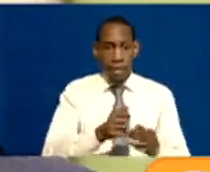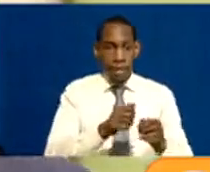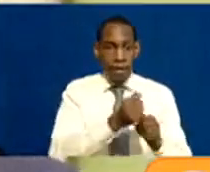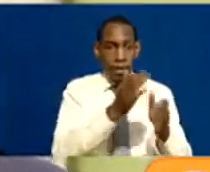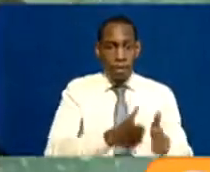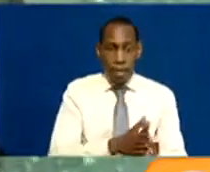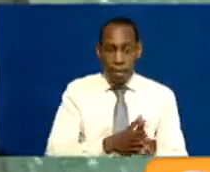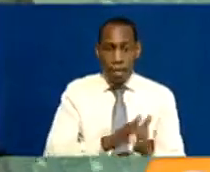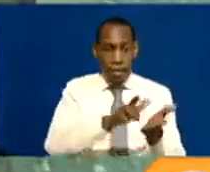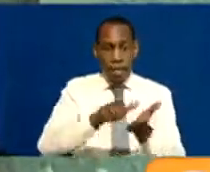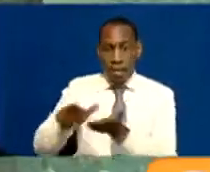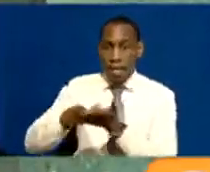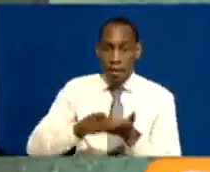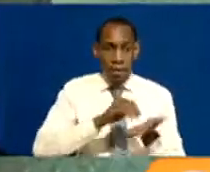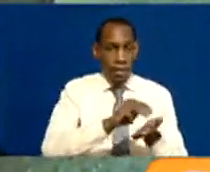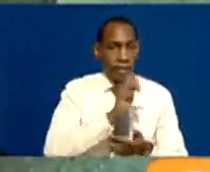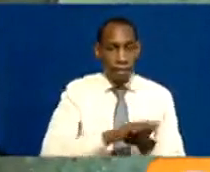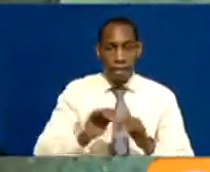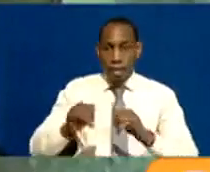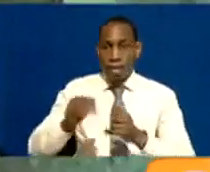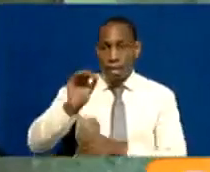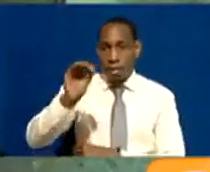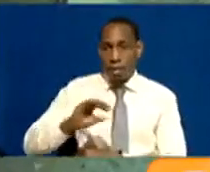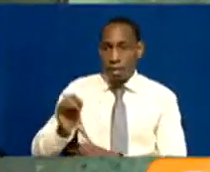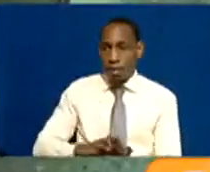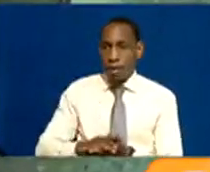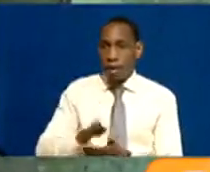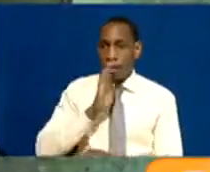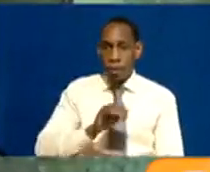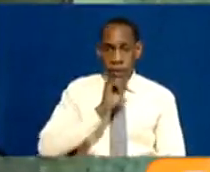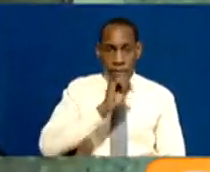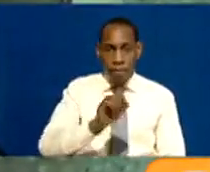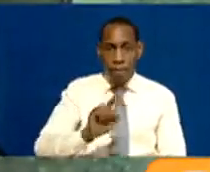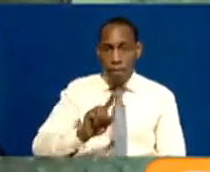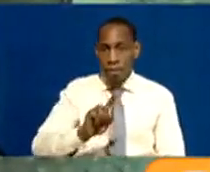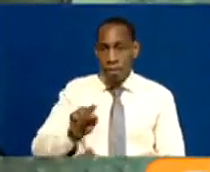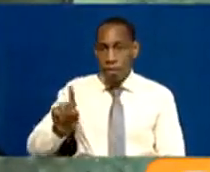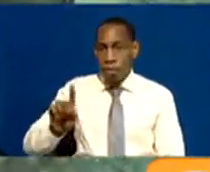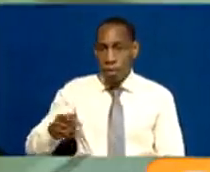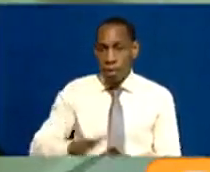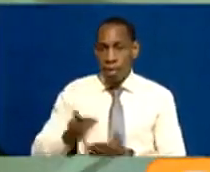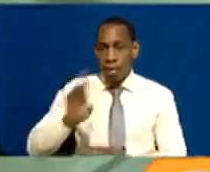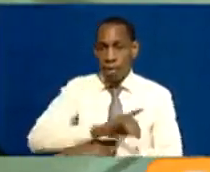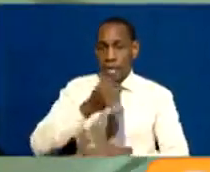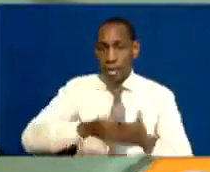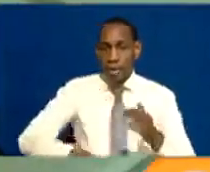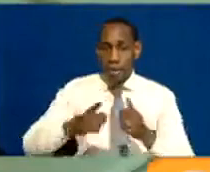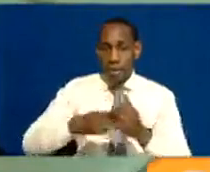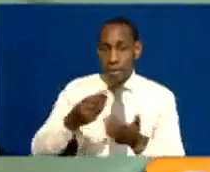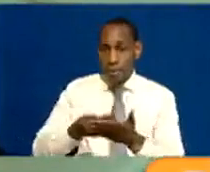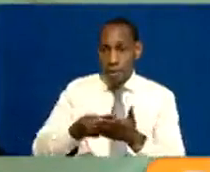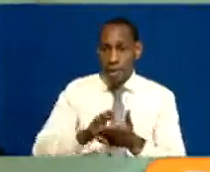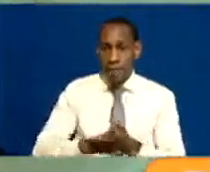na kutuma. The new rates will see customers borrowing 500 to 1,000 pay a daily interest charge of 6